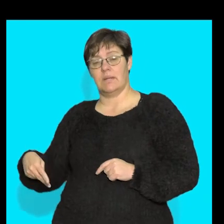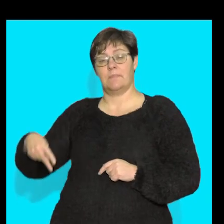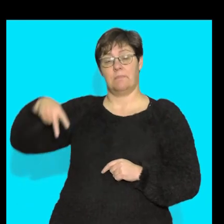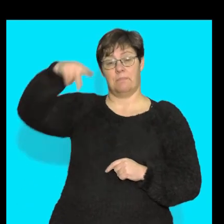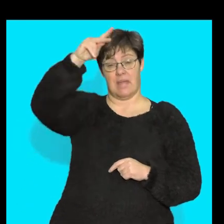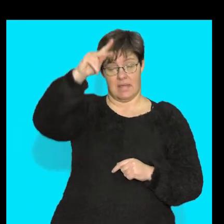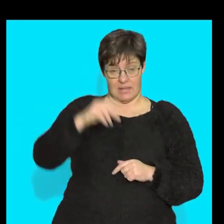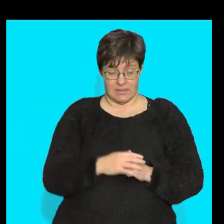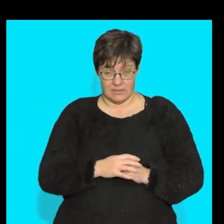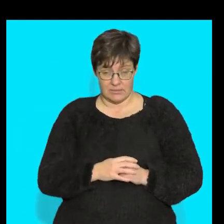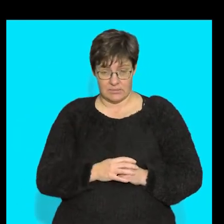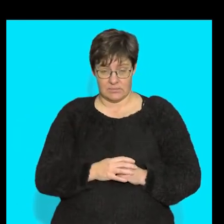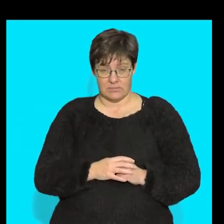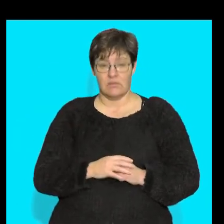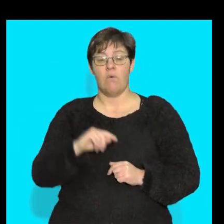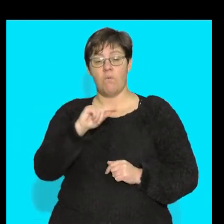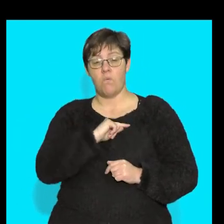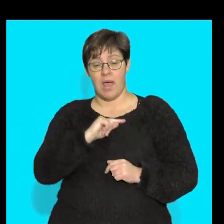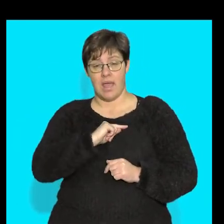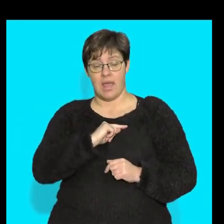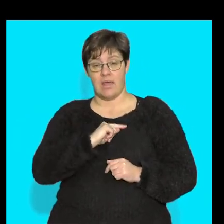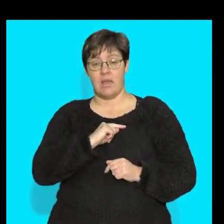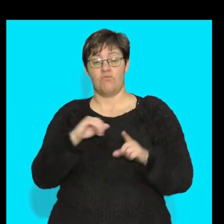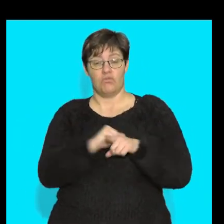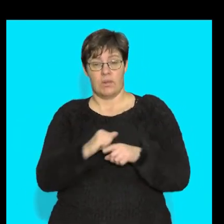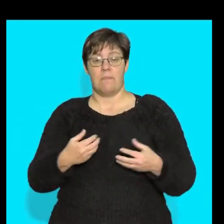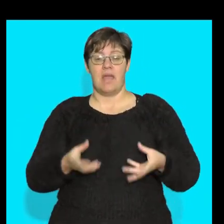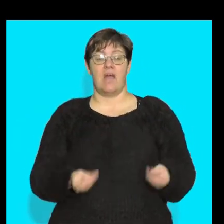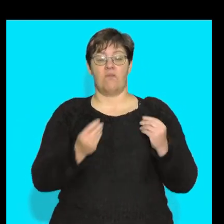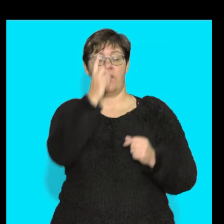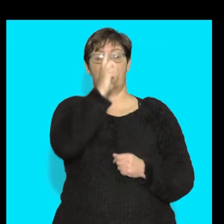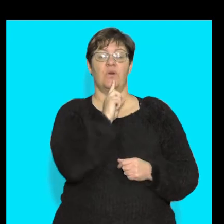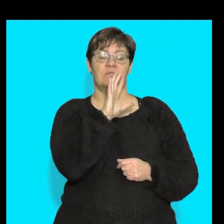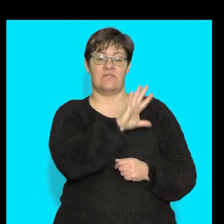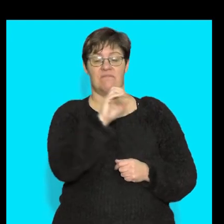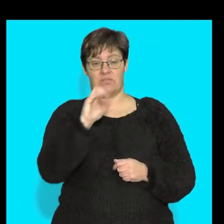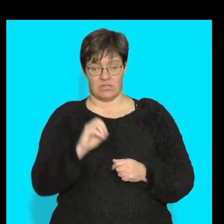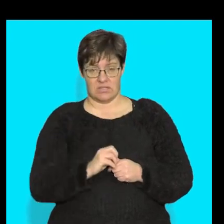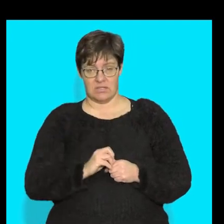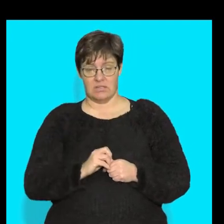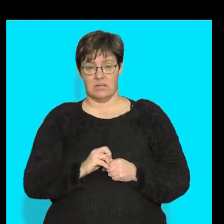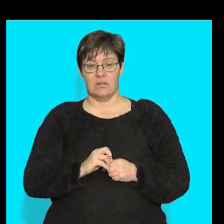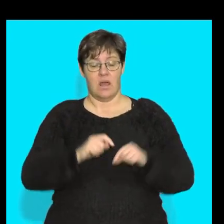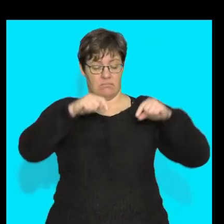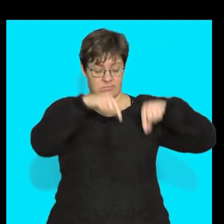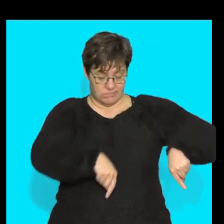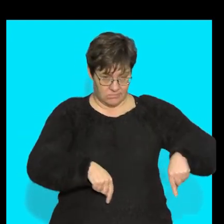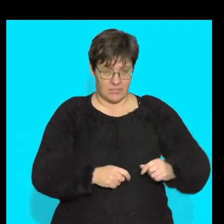who is the recruiter will then have 1,500, and then the two investors are now left